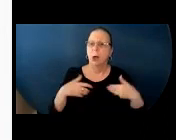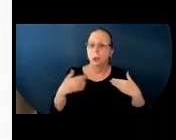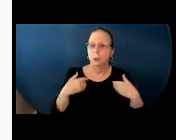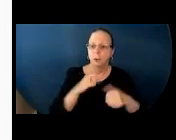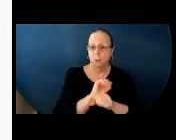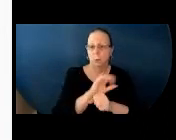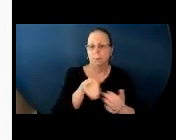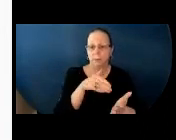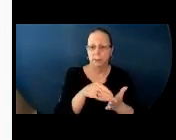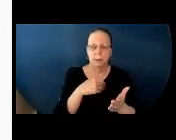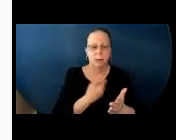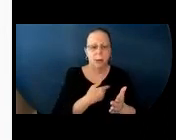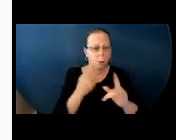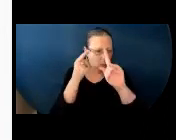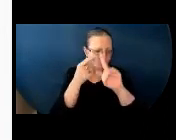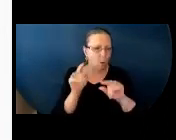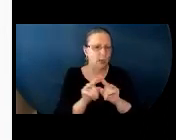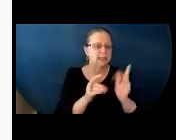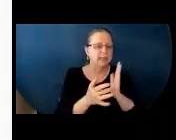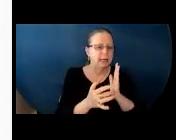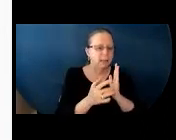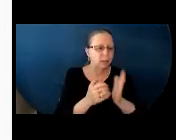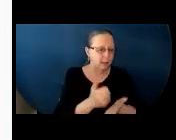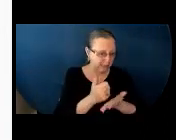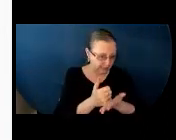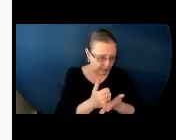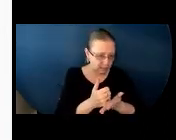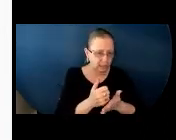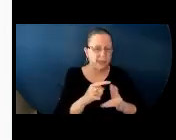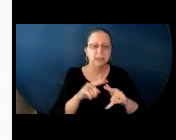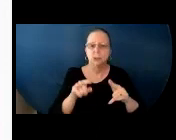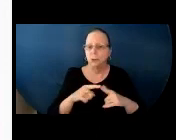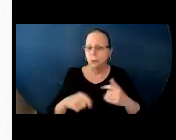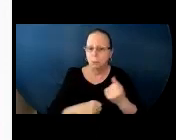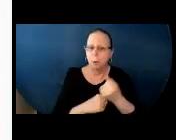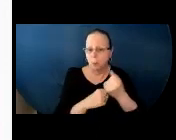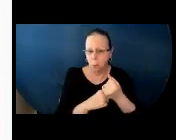our goal as a technical assistance center is to promote